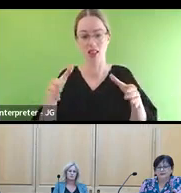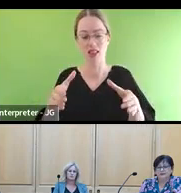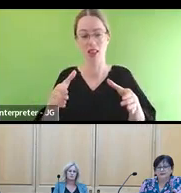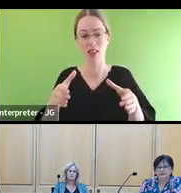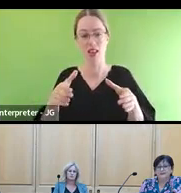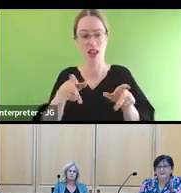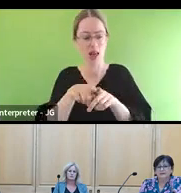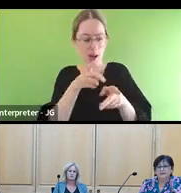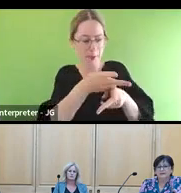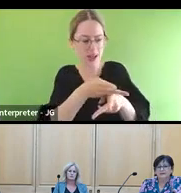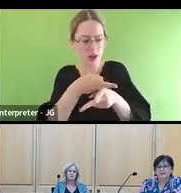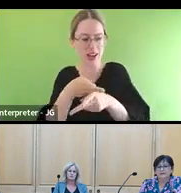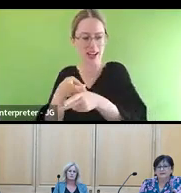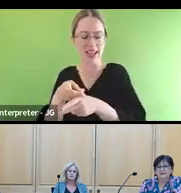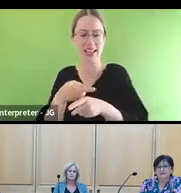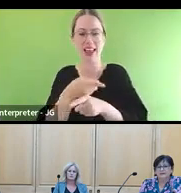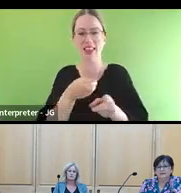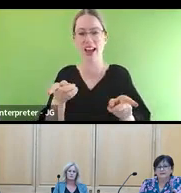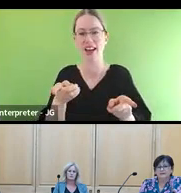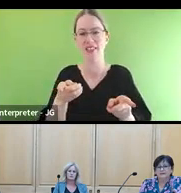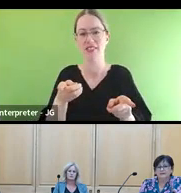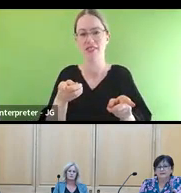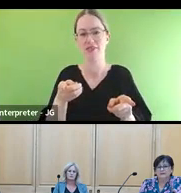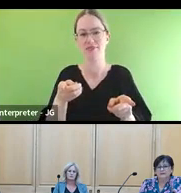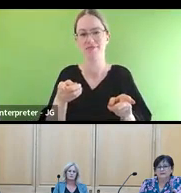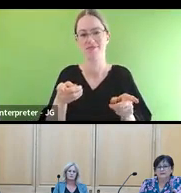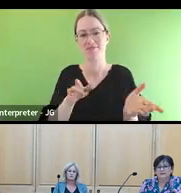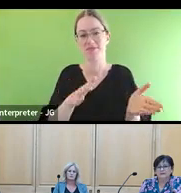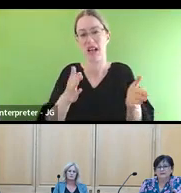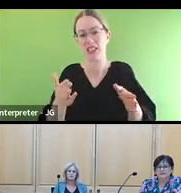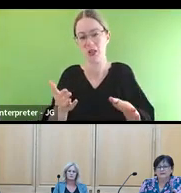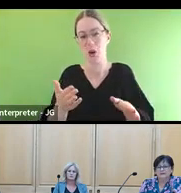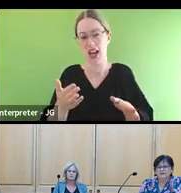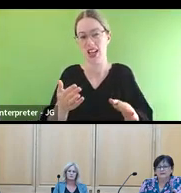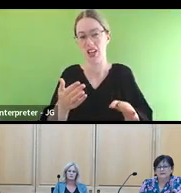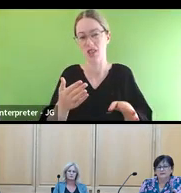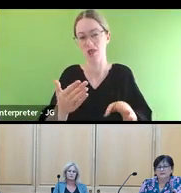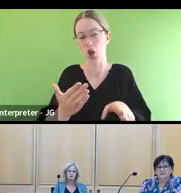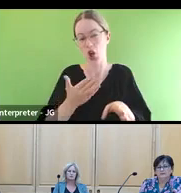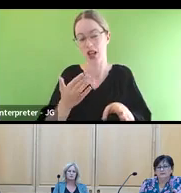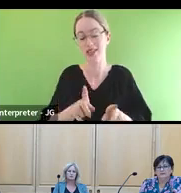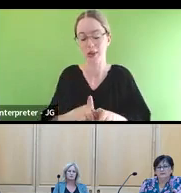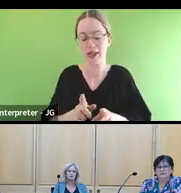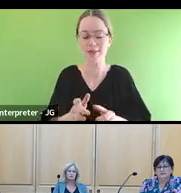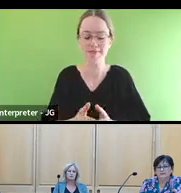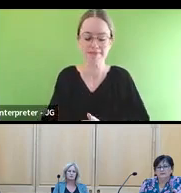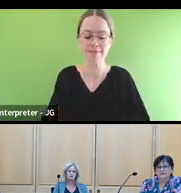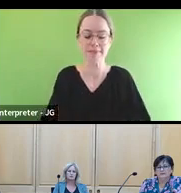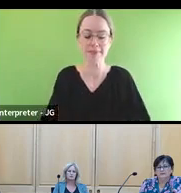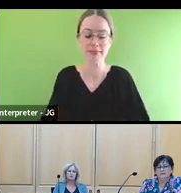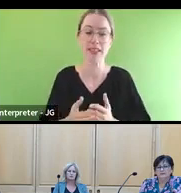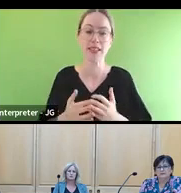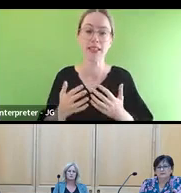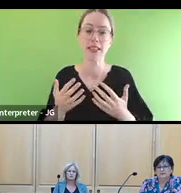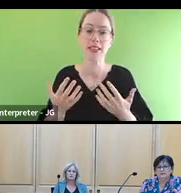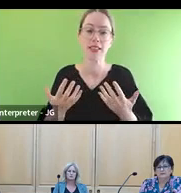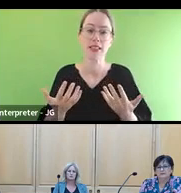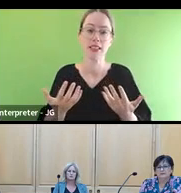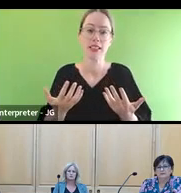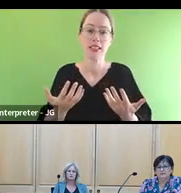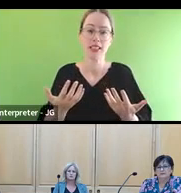mentoring, they seem to have, not lived long lives either. So, look, surely,